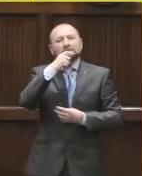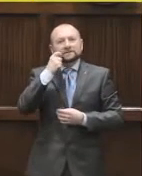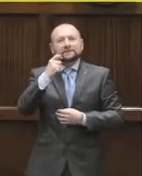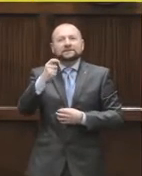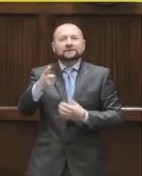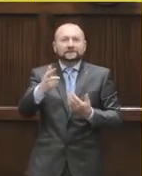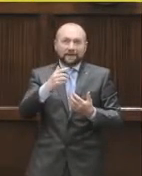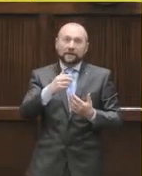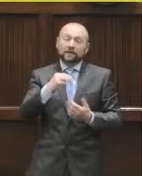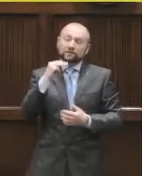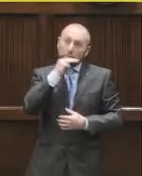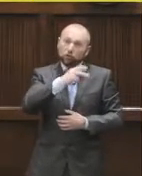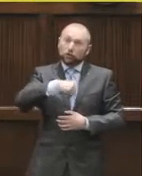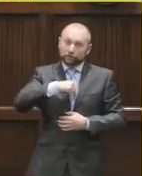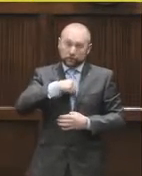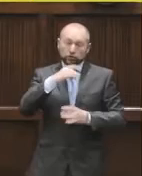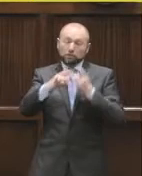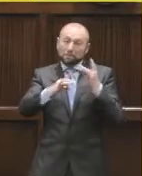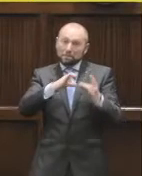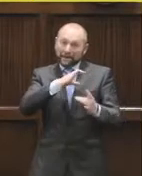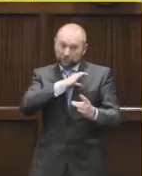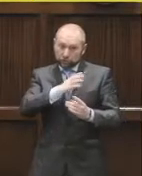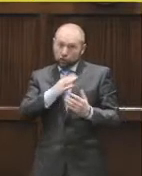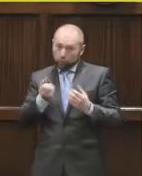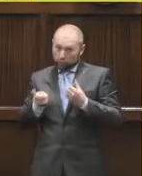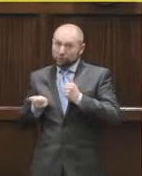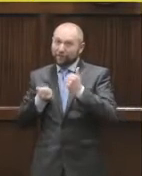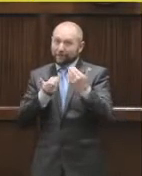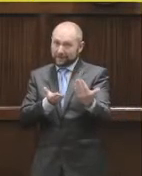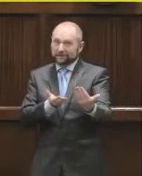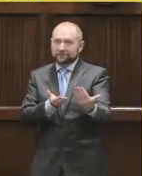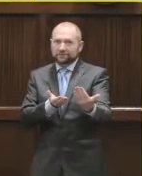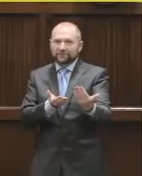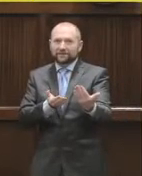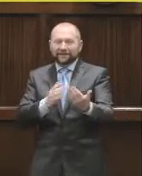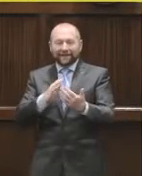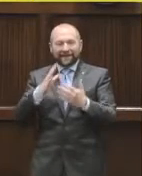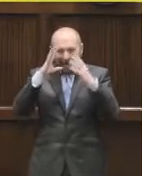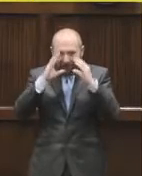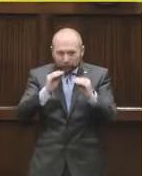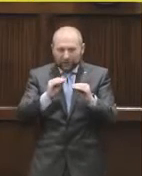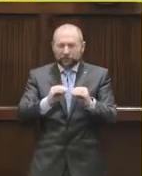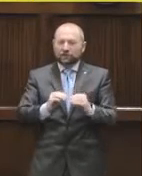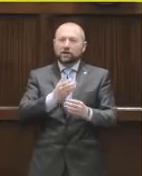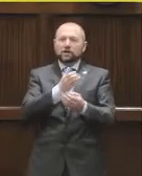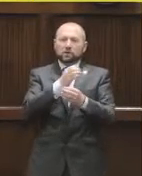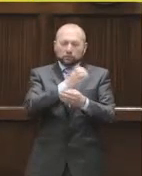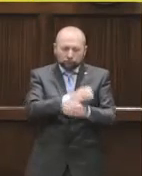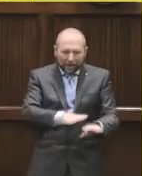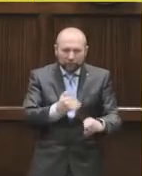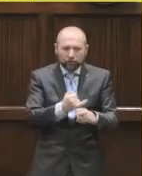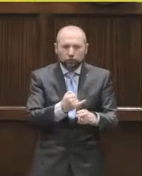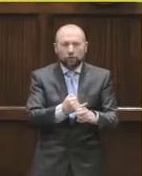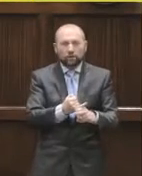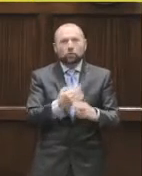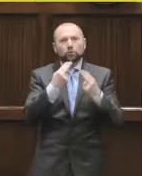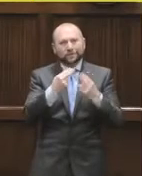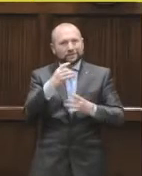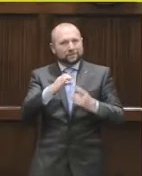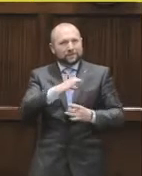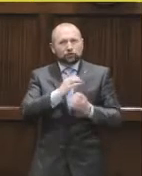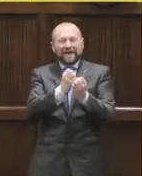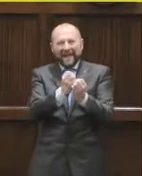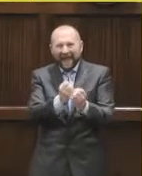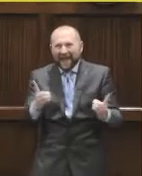and I also think in education in national schools we need to start and make sure that everyone gets the chance in